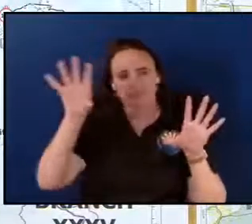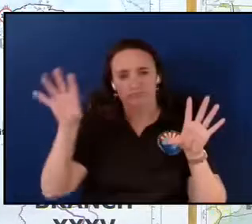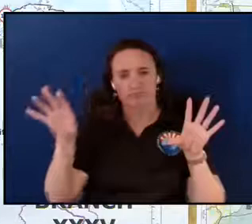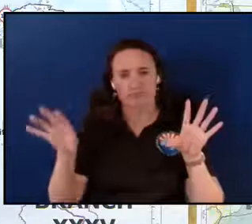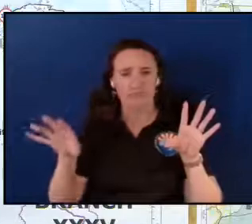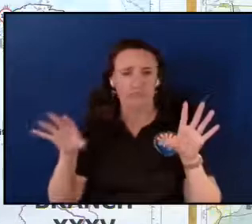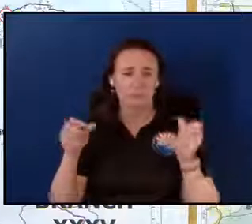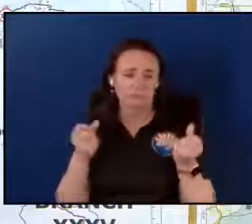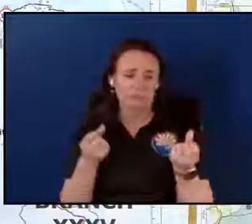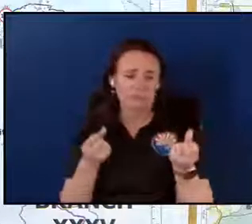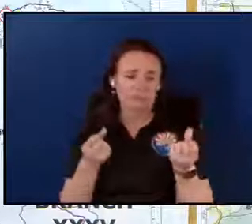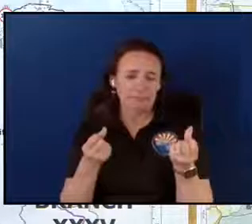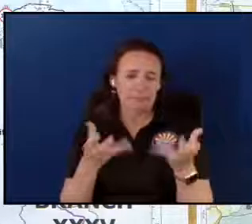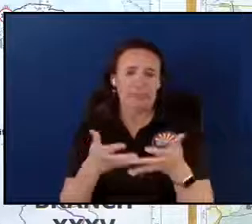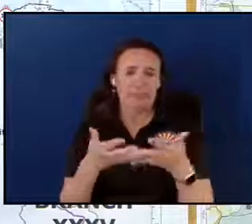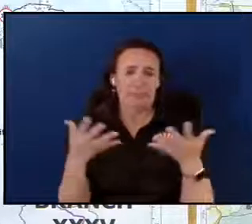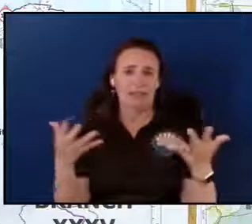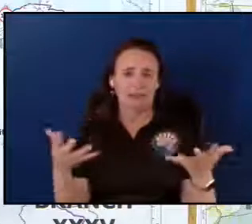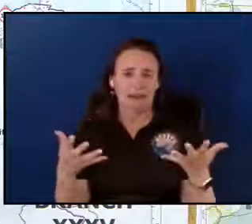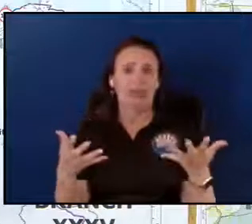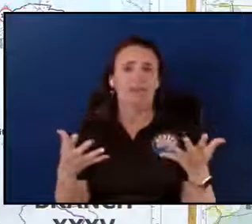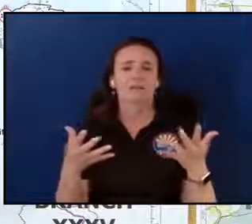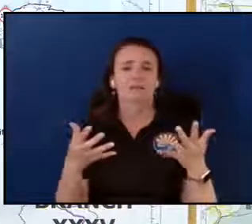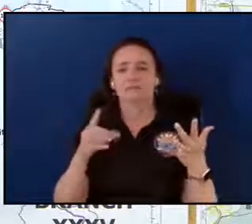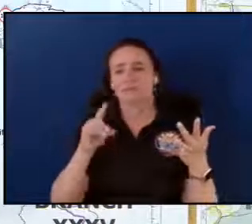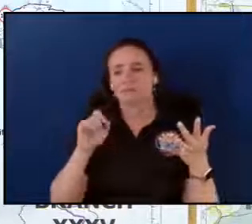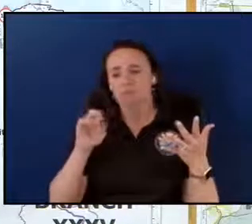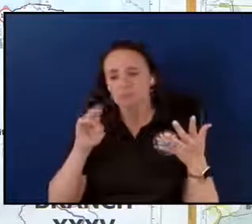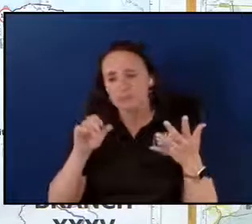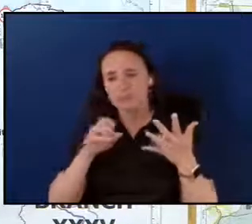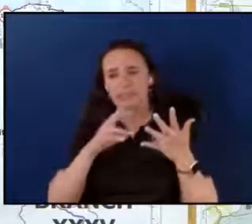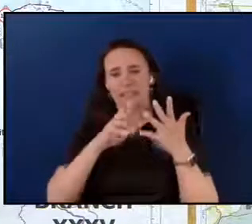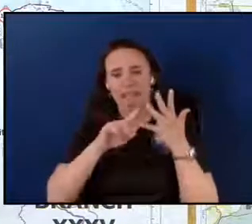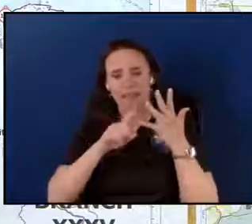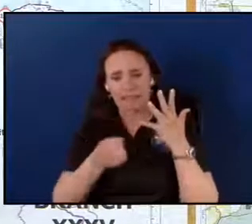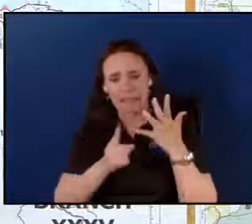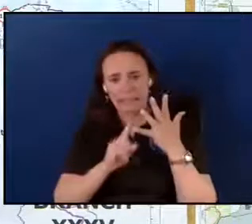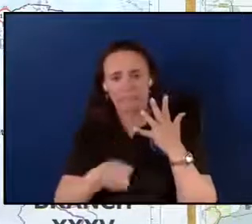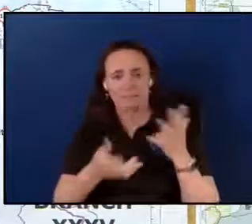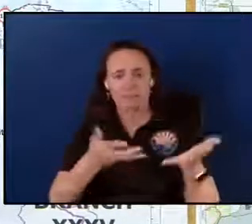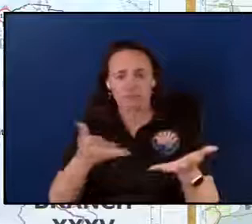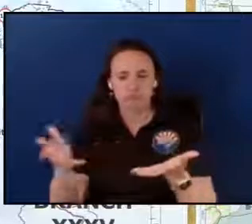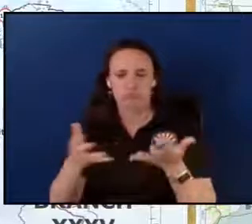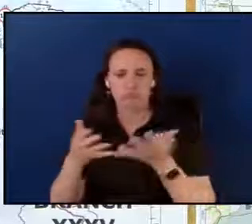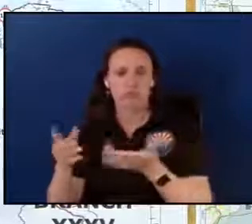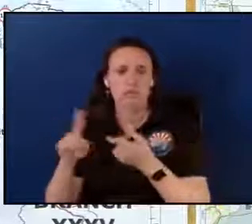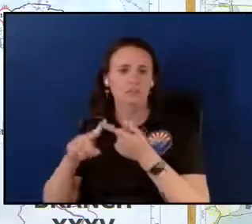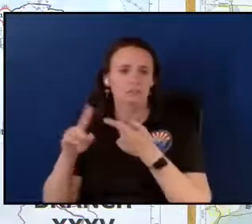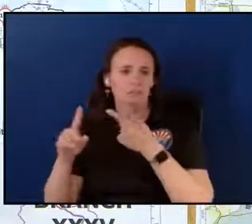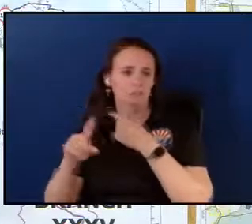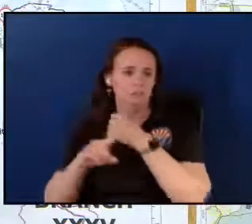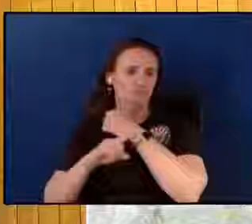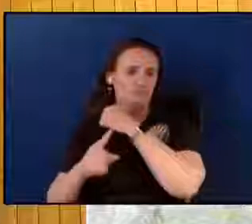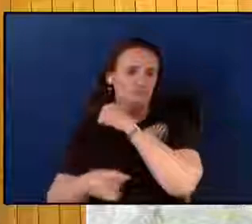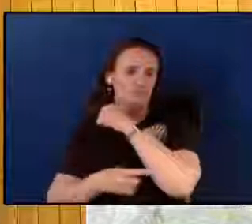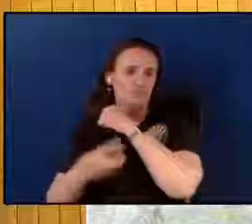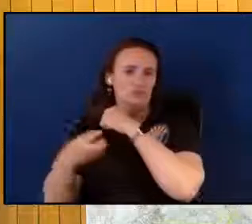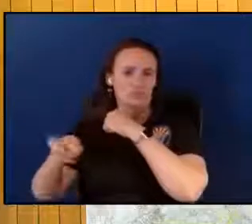of debris and limbs has been hauled off to the transfer stations, and that's fantastic. We love seeing